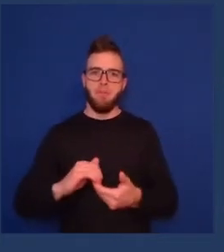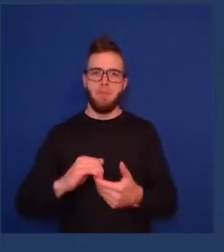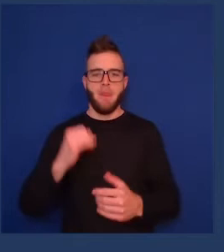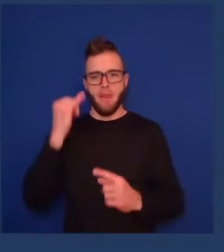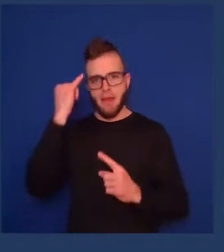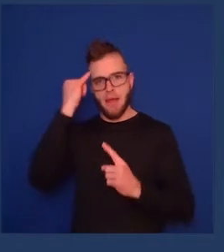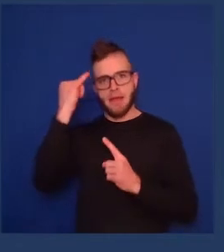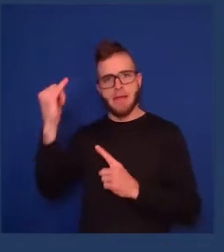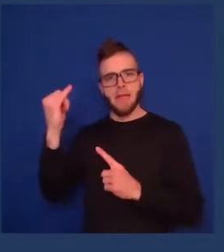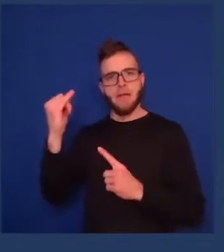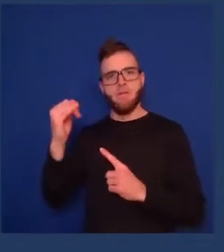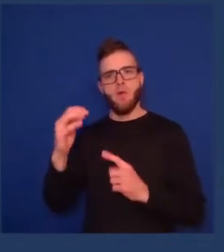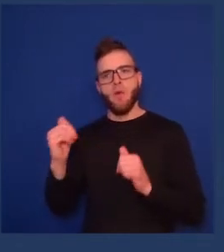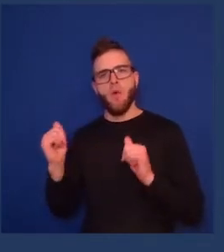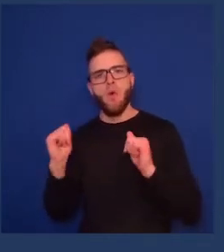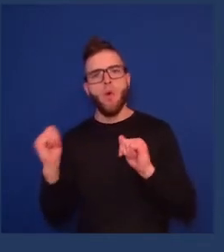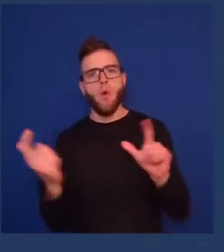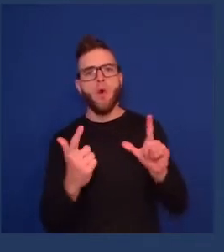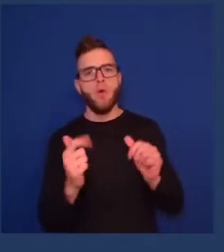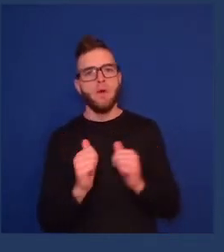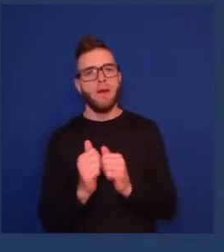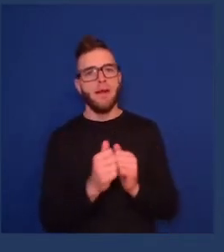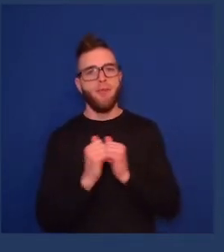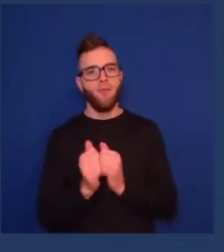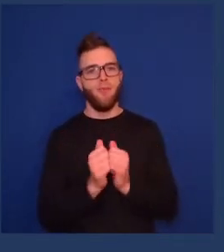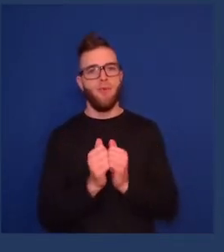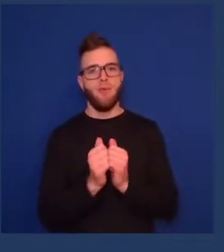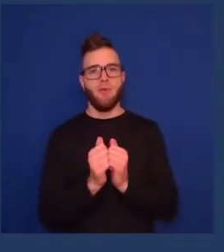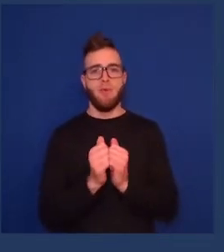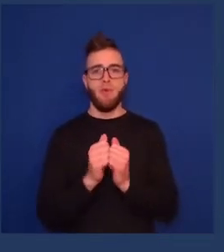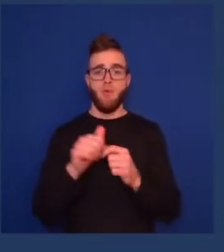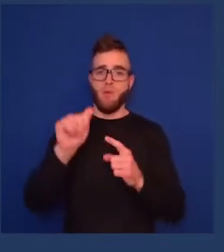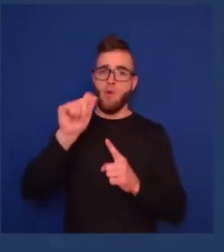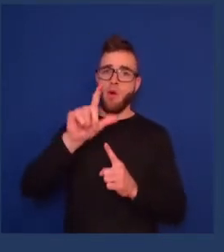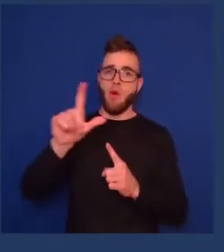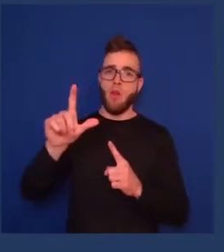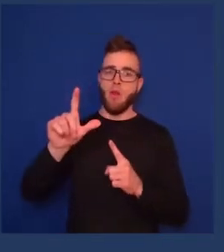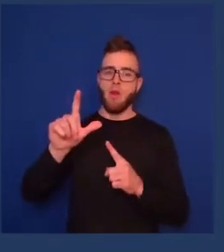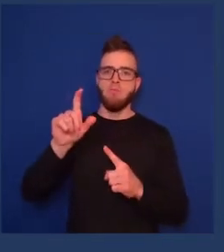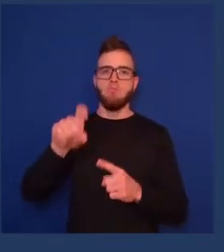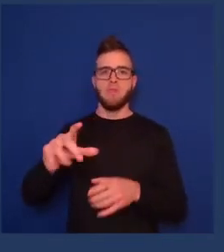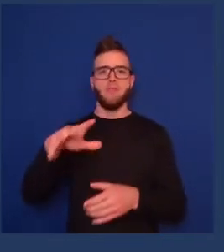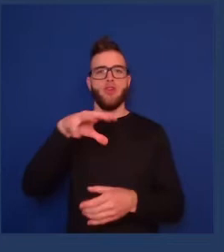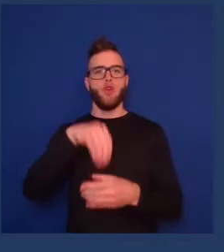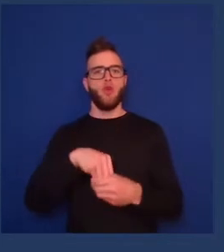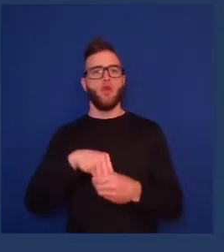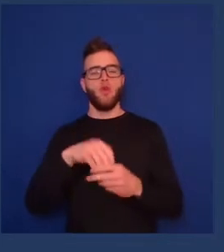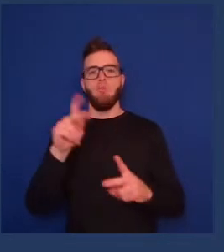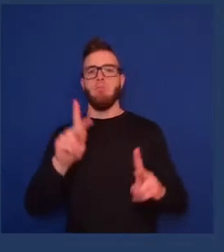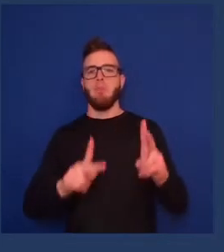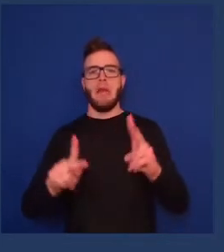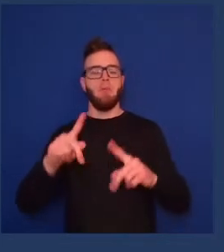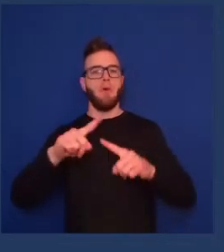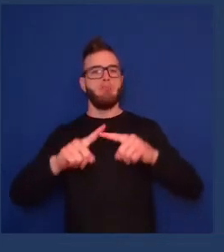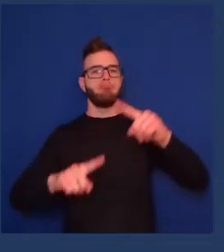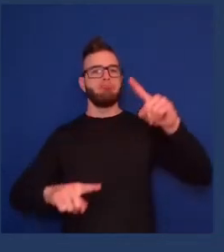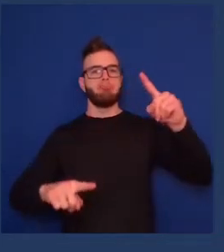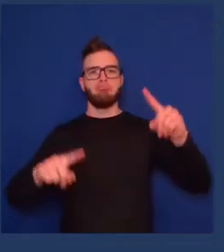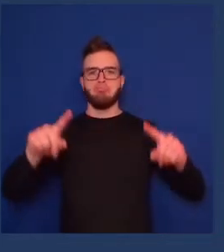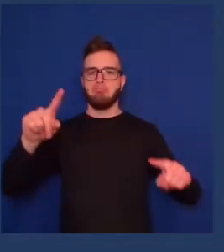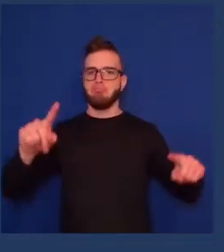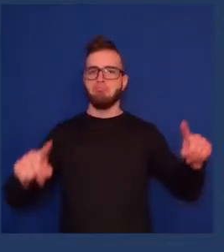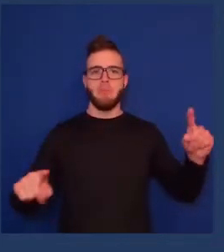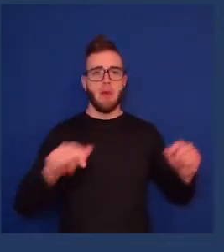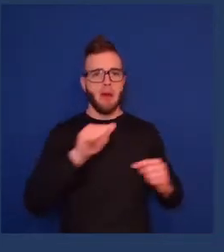us. And it's all about partnership, and it's all about that notion of all together. And that